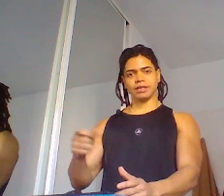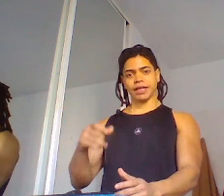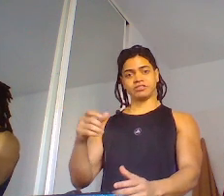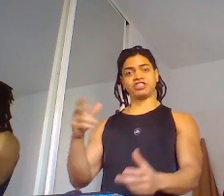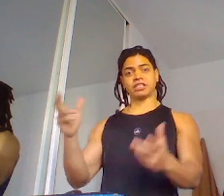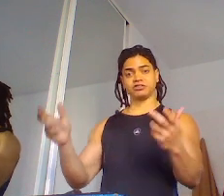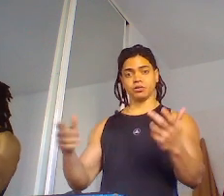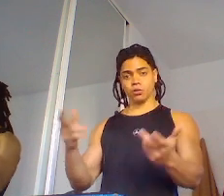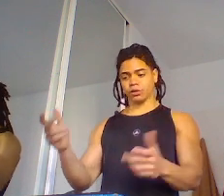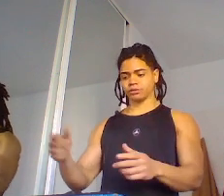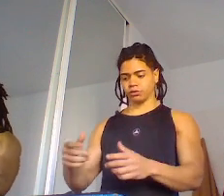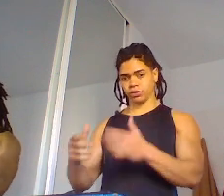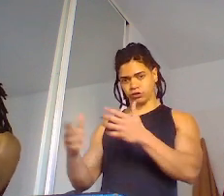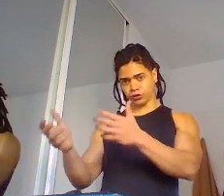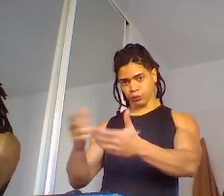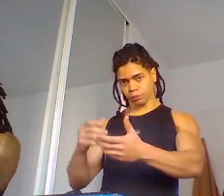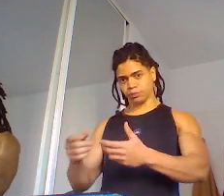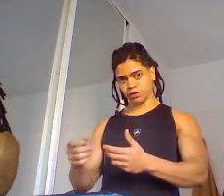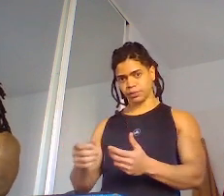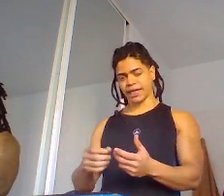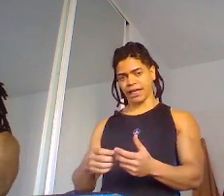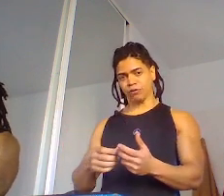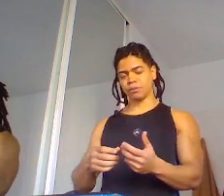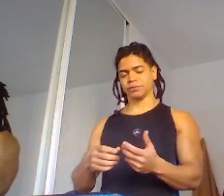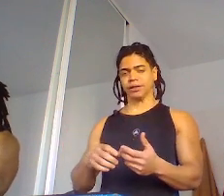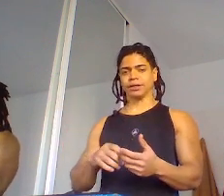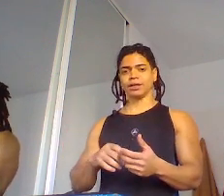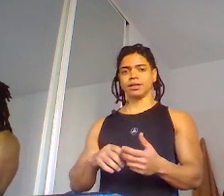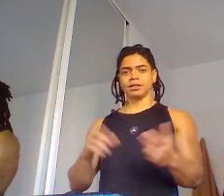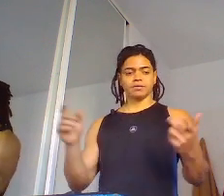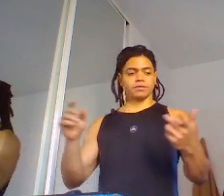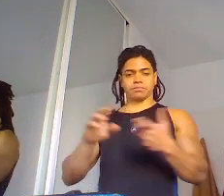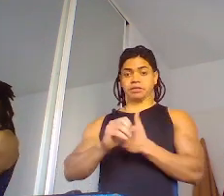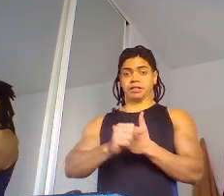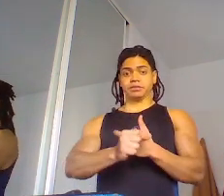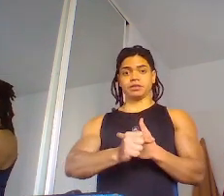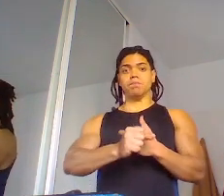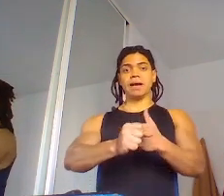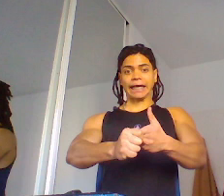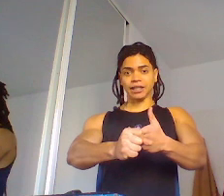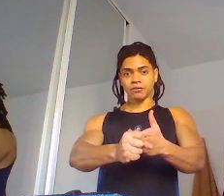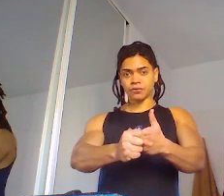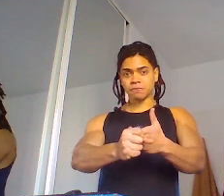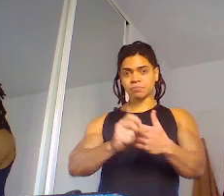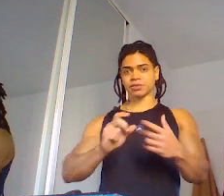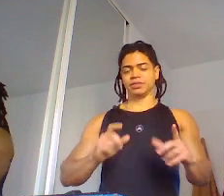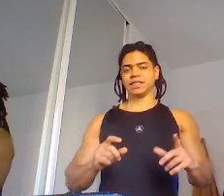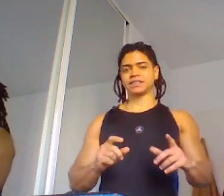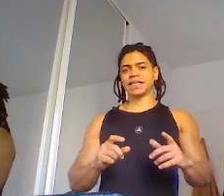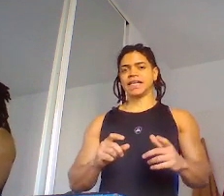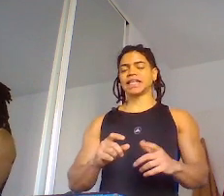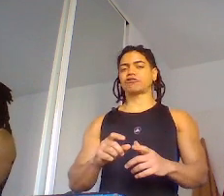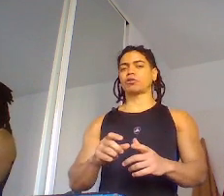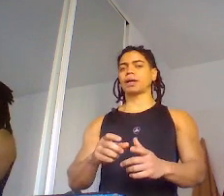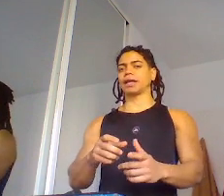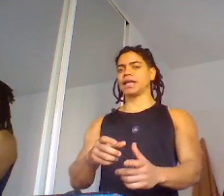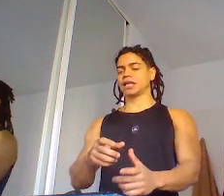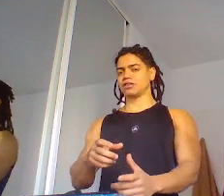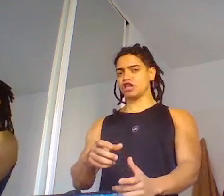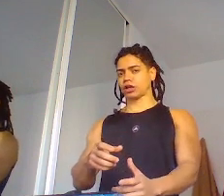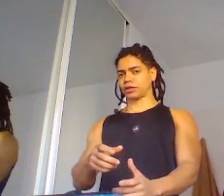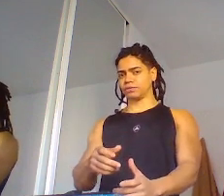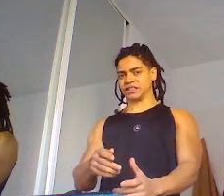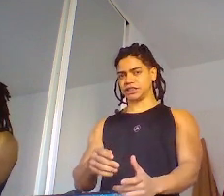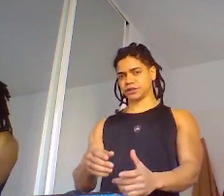patent that changed the world, according to Popular Mechanic website, is maglev. This